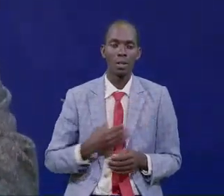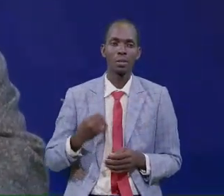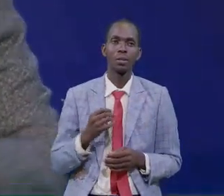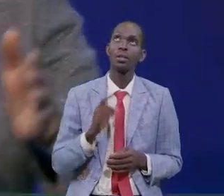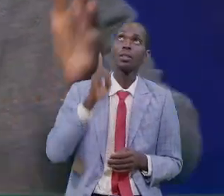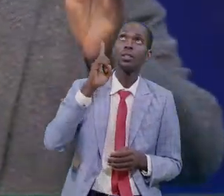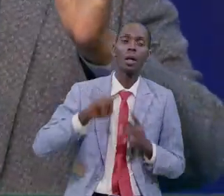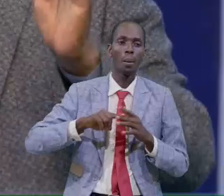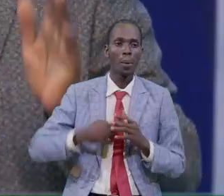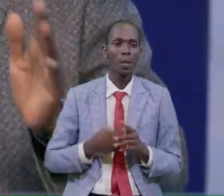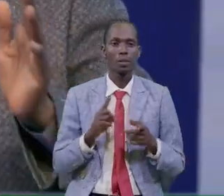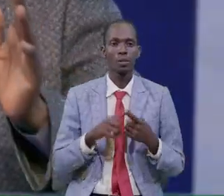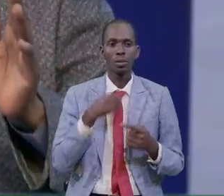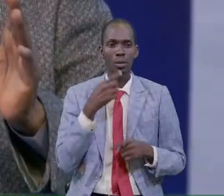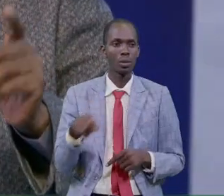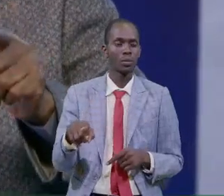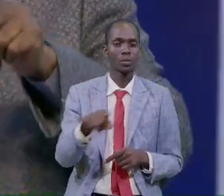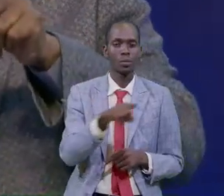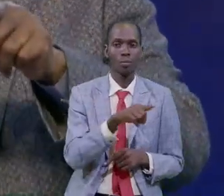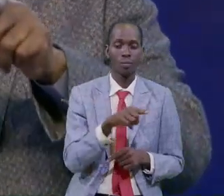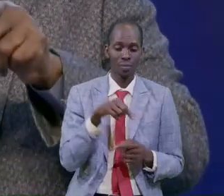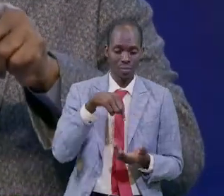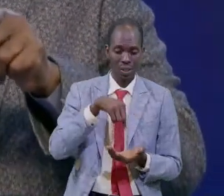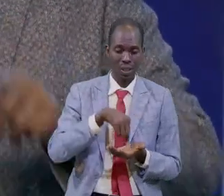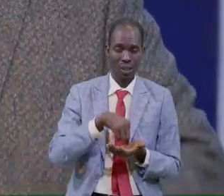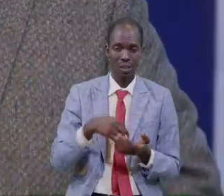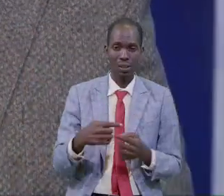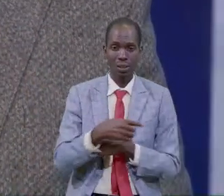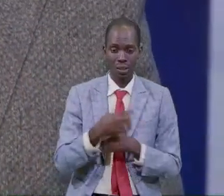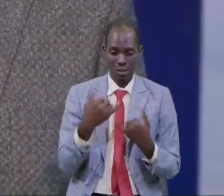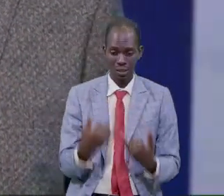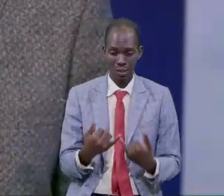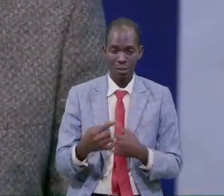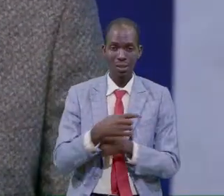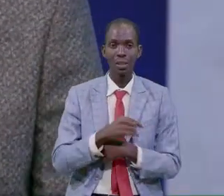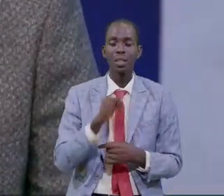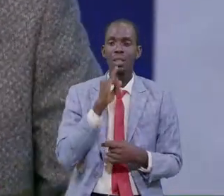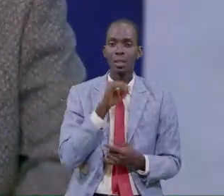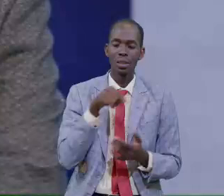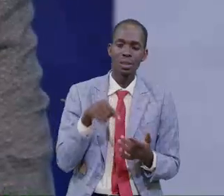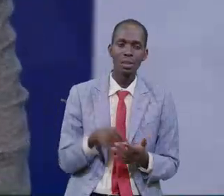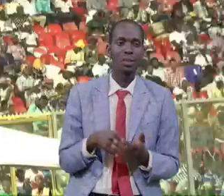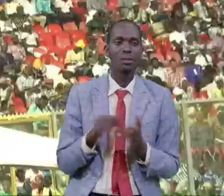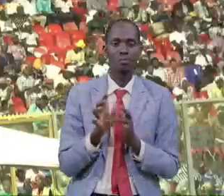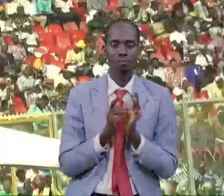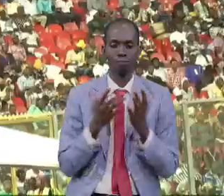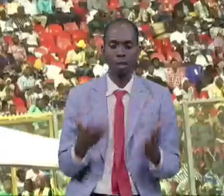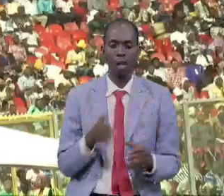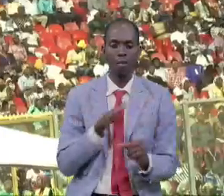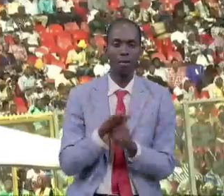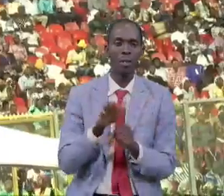unto them, this day is this scripture fulfilled in your ears.